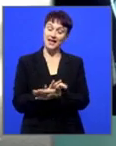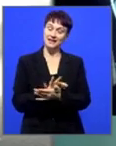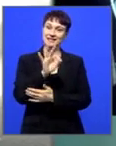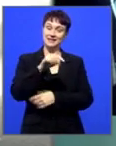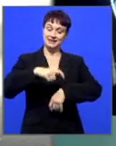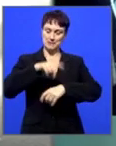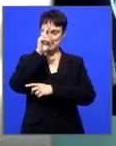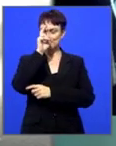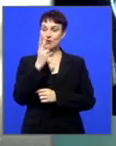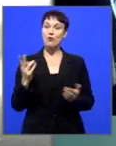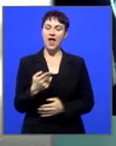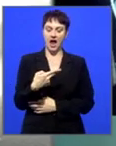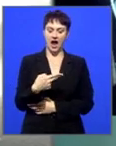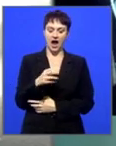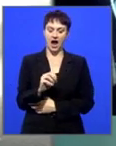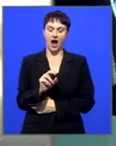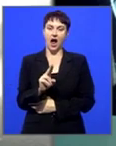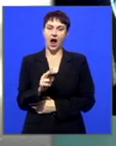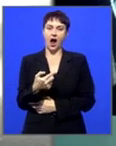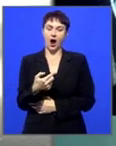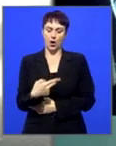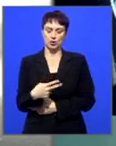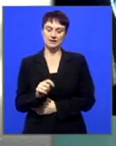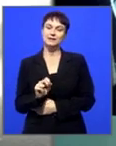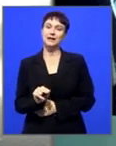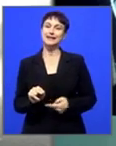there at 2 p.m. in Houghton, Nelson Mandela Center for Memory, I should say.